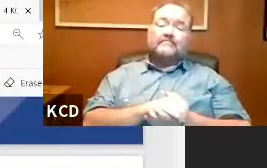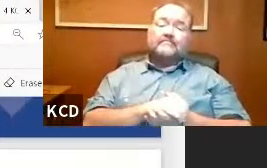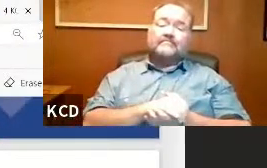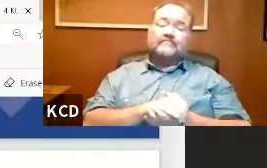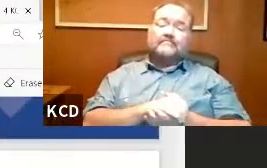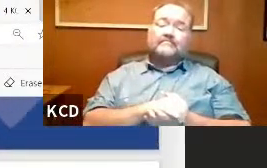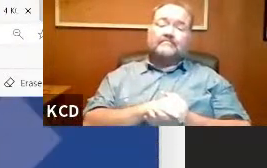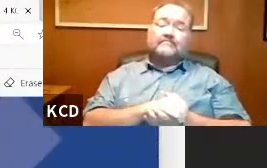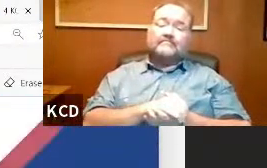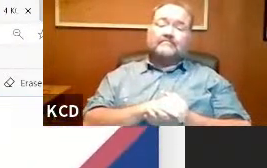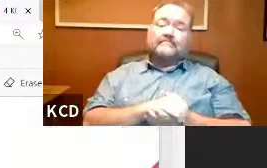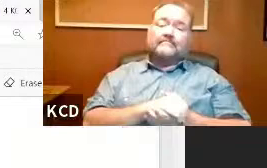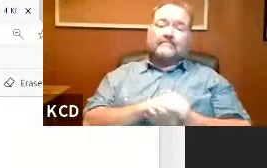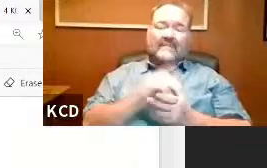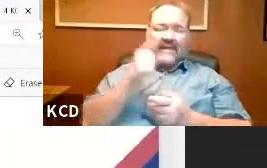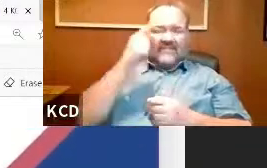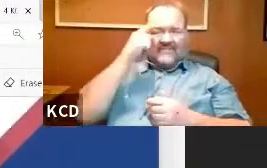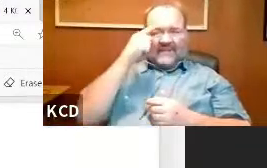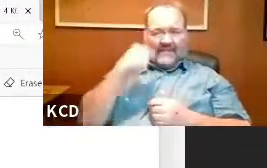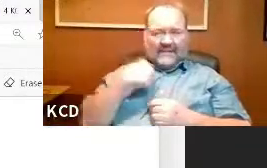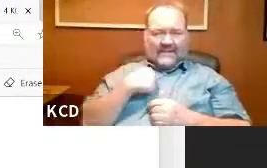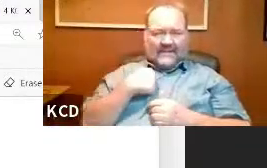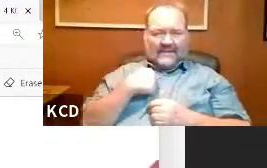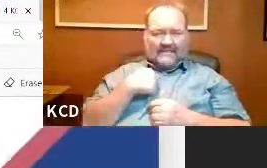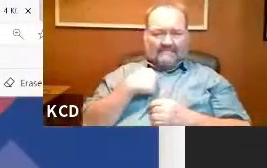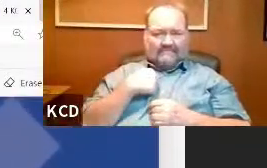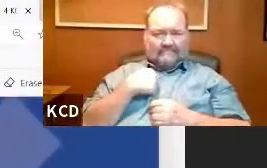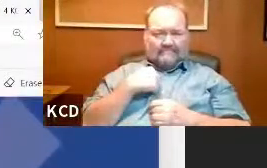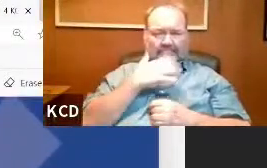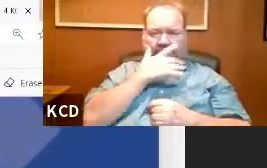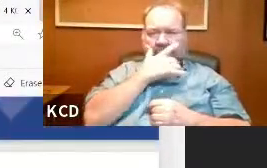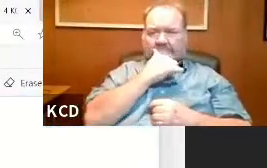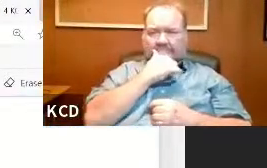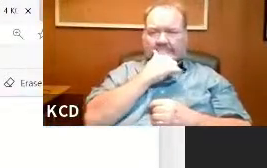I think I've,